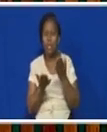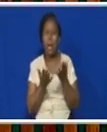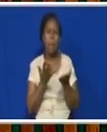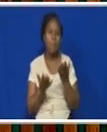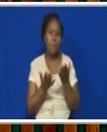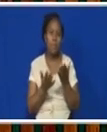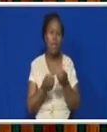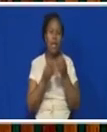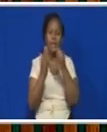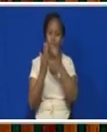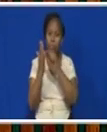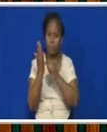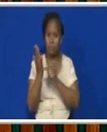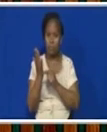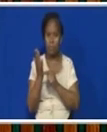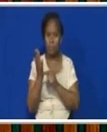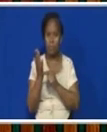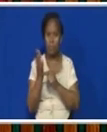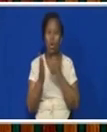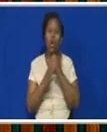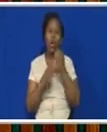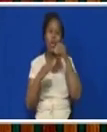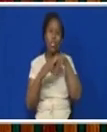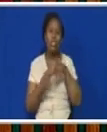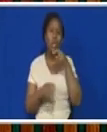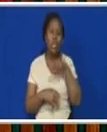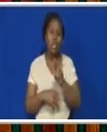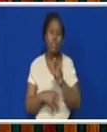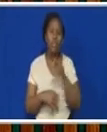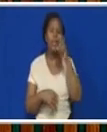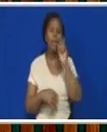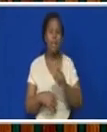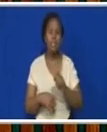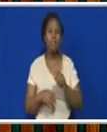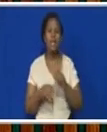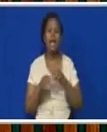a given point, or rather in your response there must be a